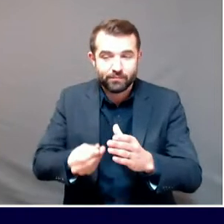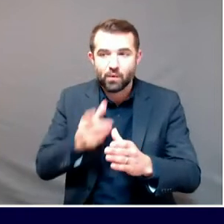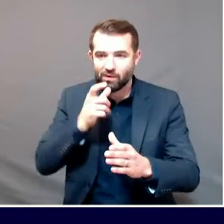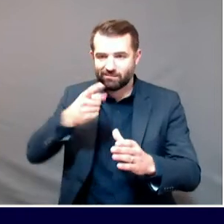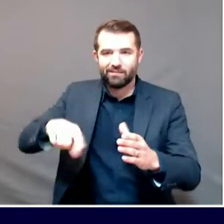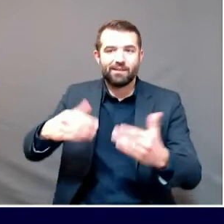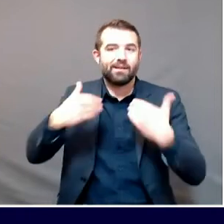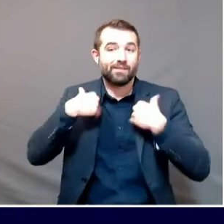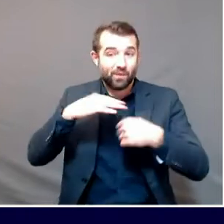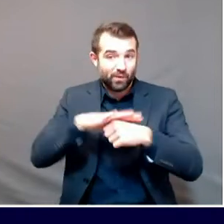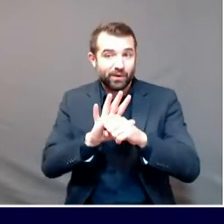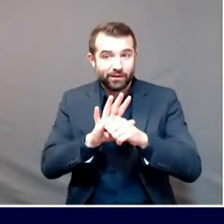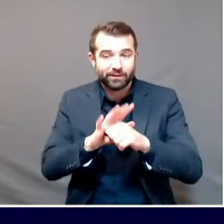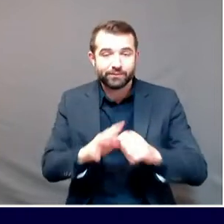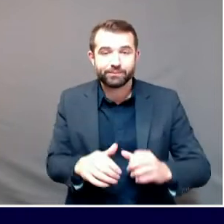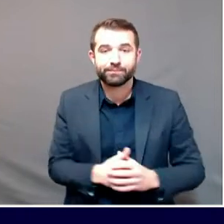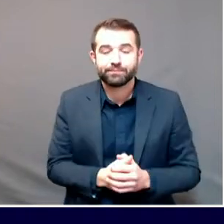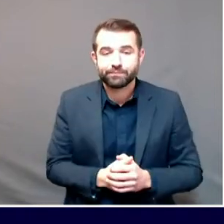Maine.